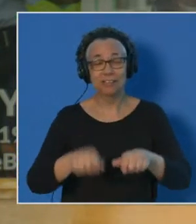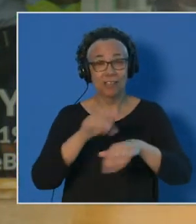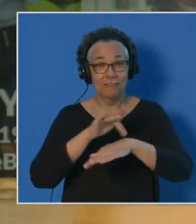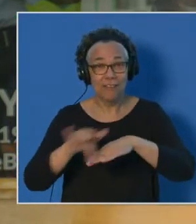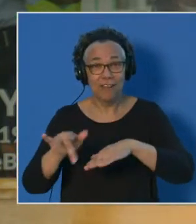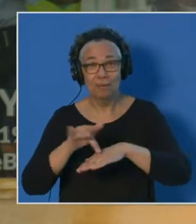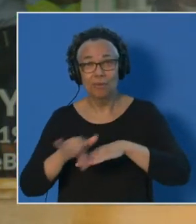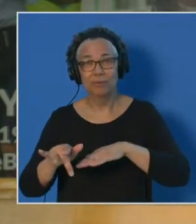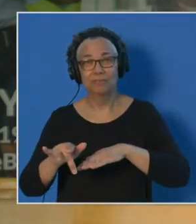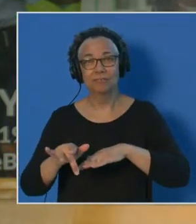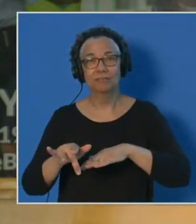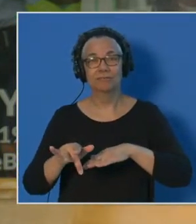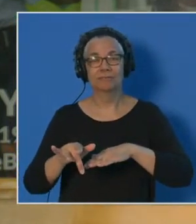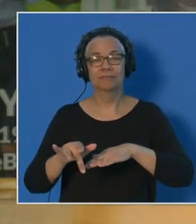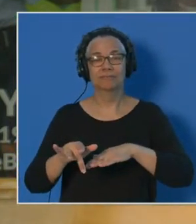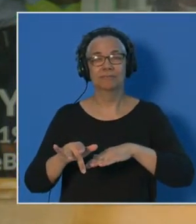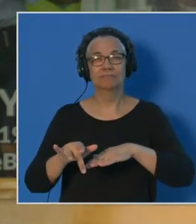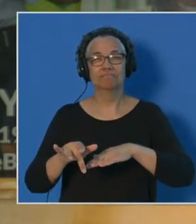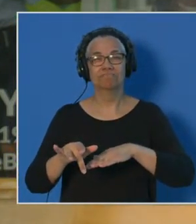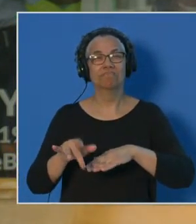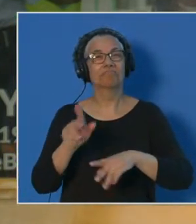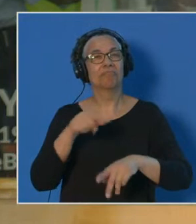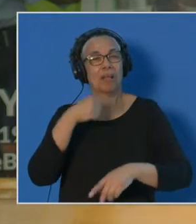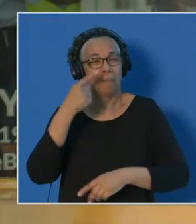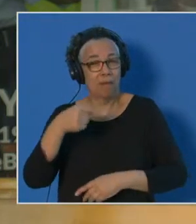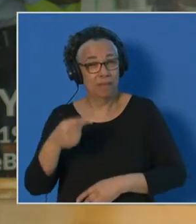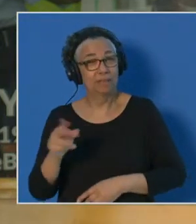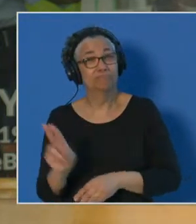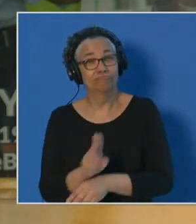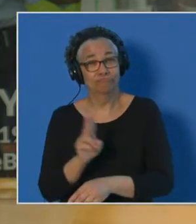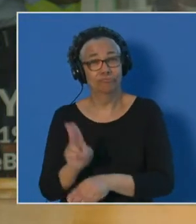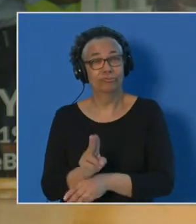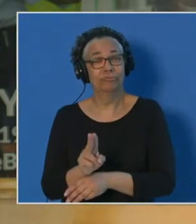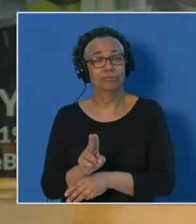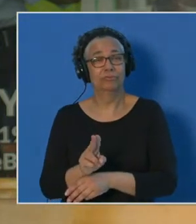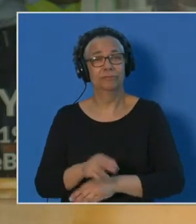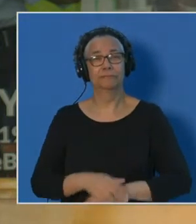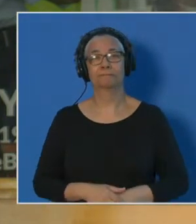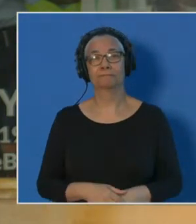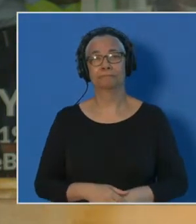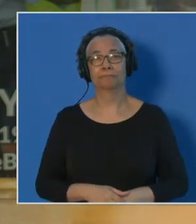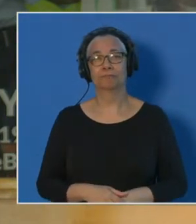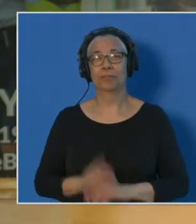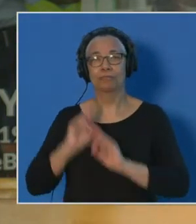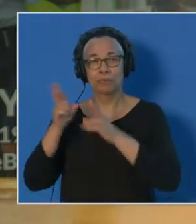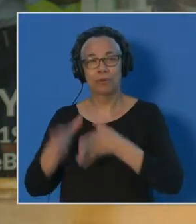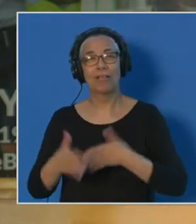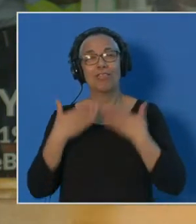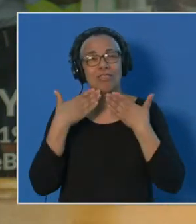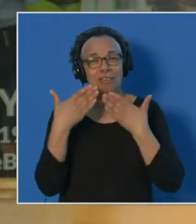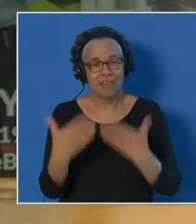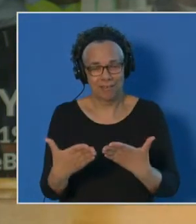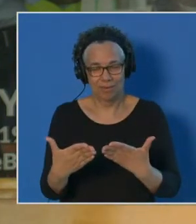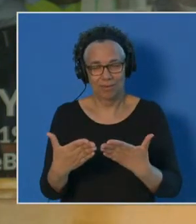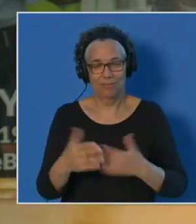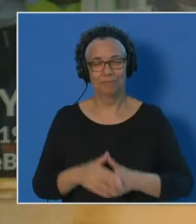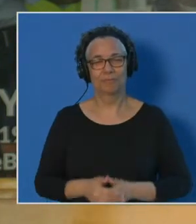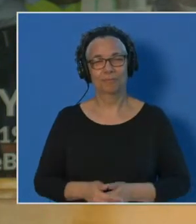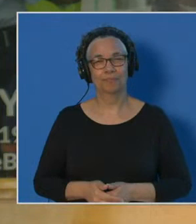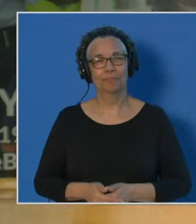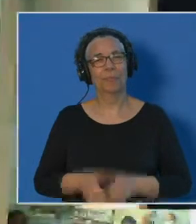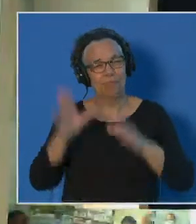that that members of the public can avail themselves to. Thank you very much. Mr.